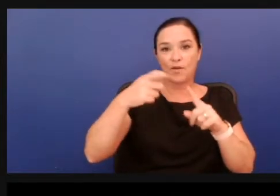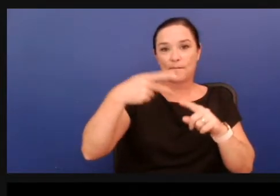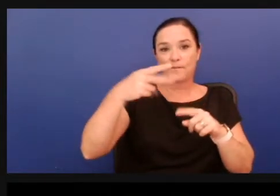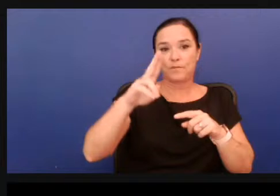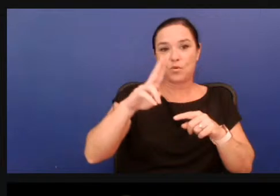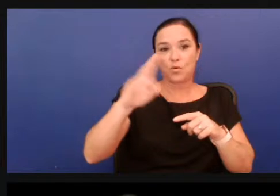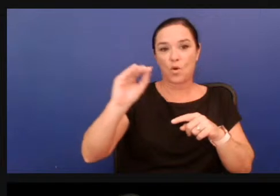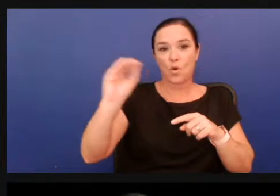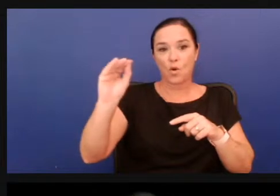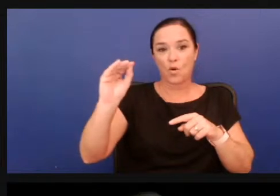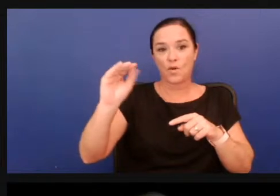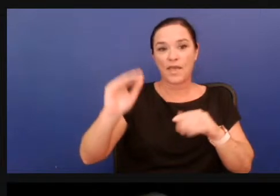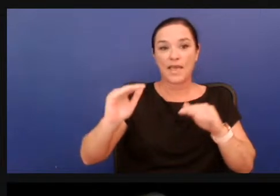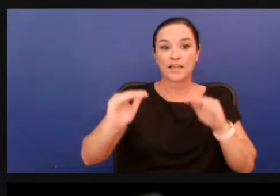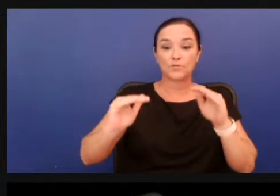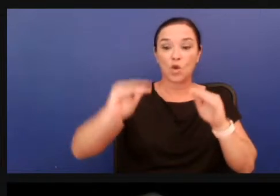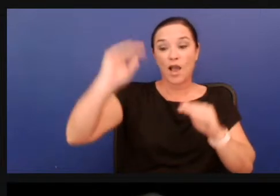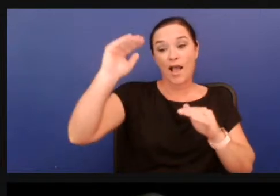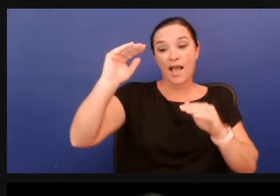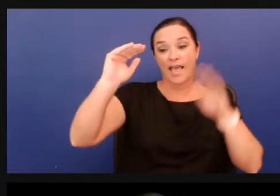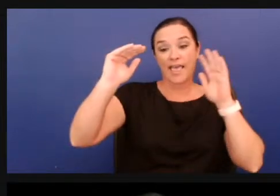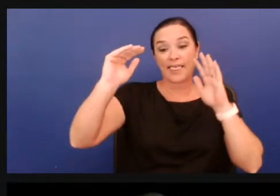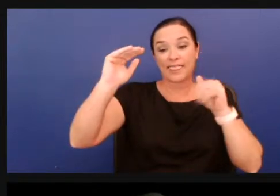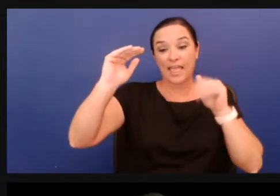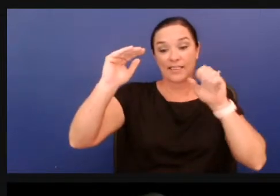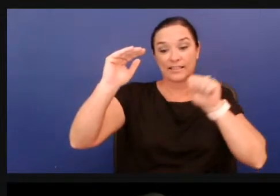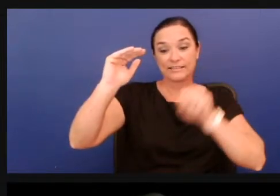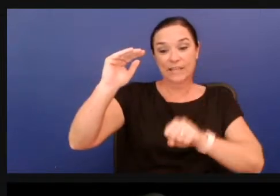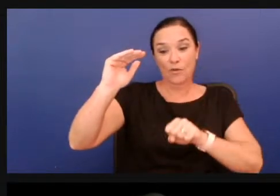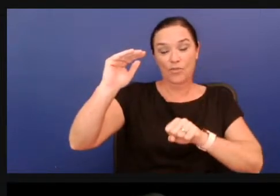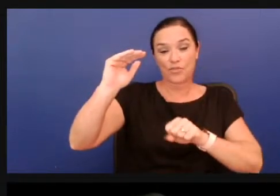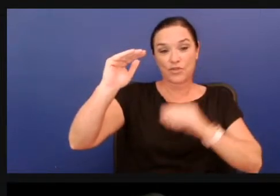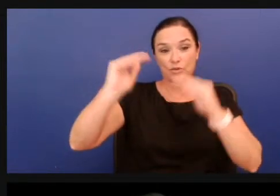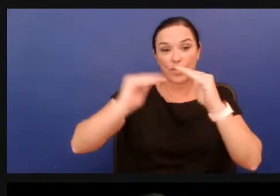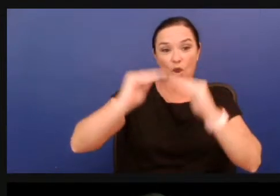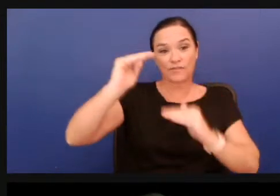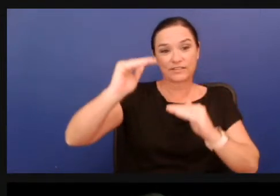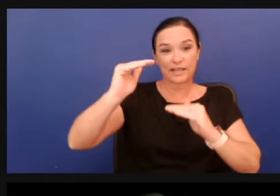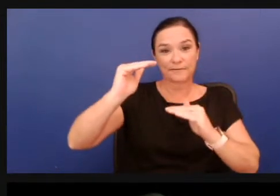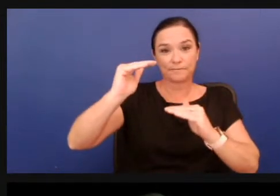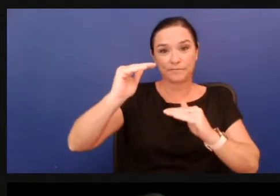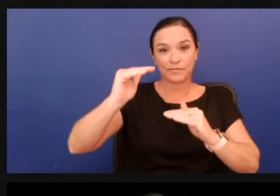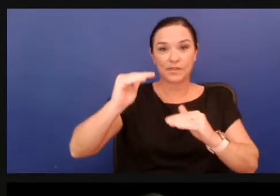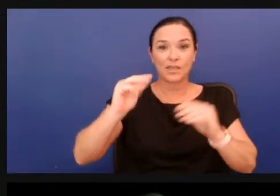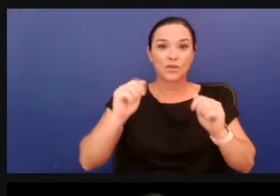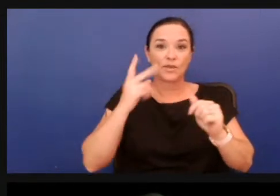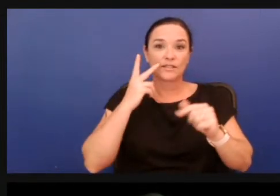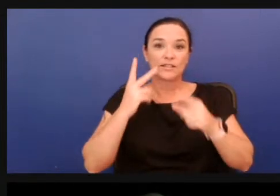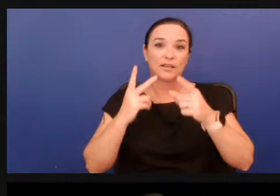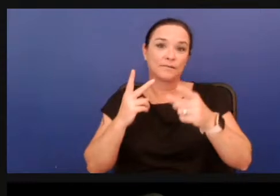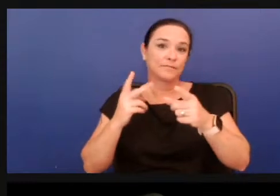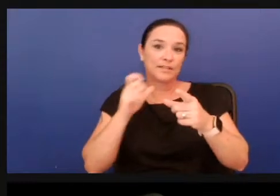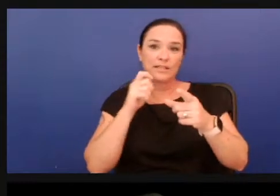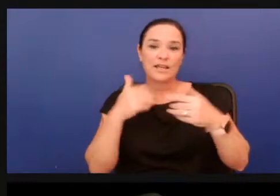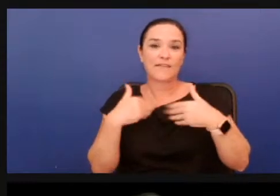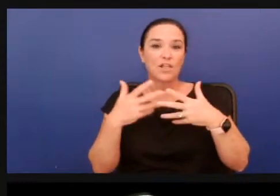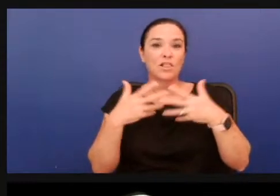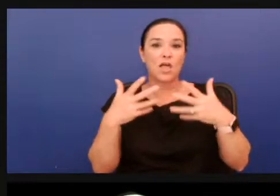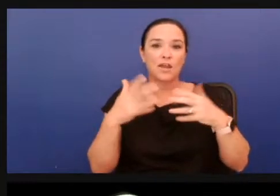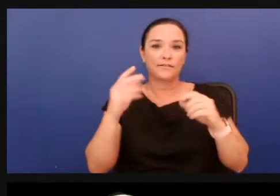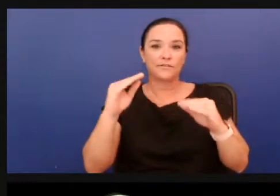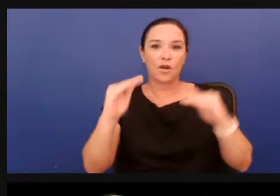south of it in this particular case. And you could do that every different location. You could be like, well, this one didn't have a whole lot of offset, not really a whole lot